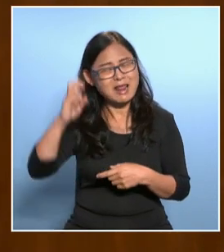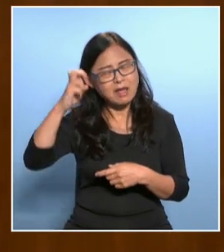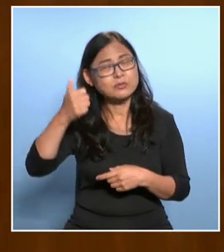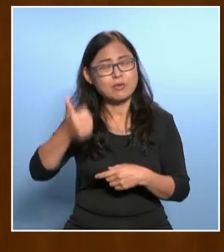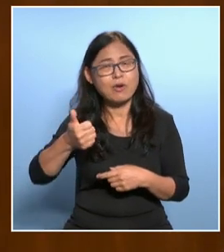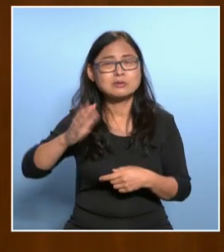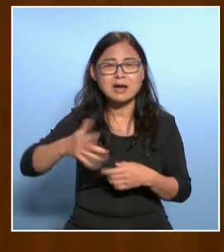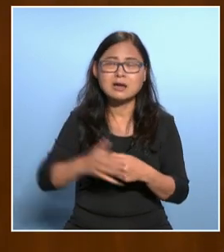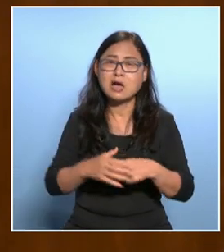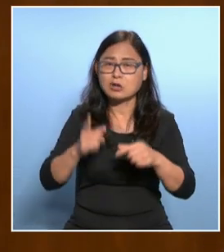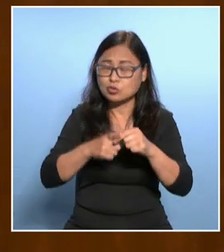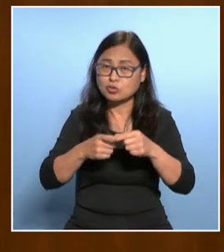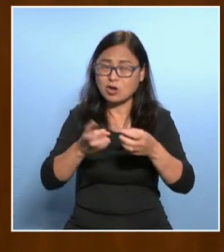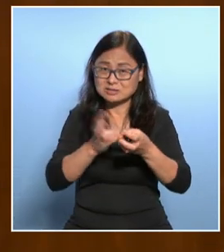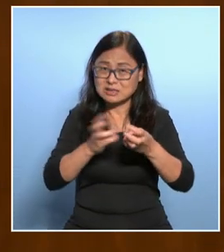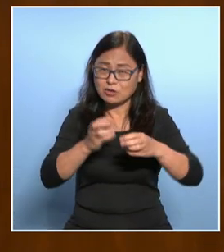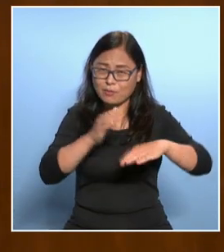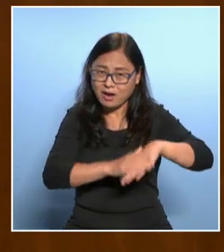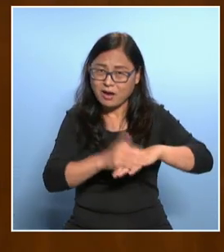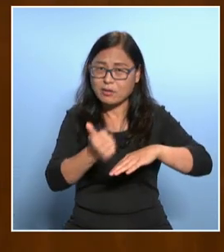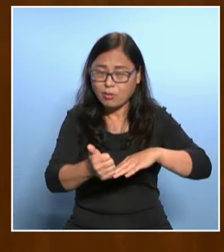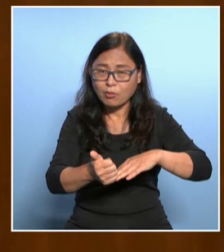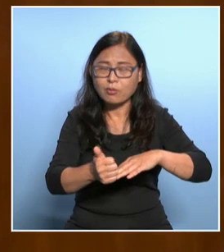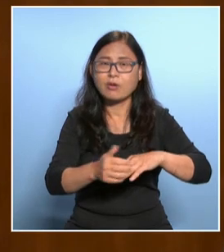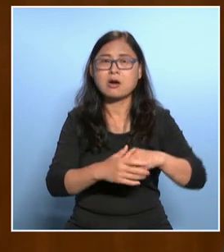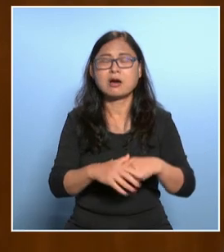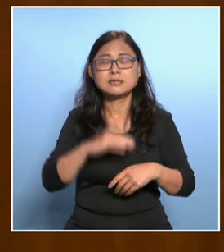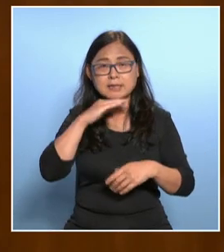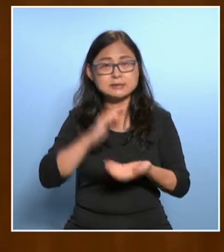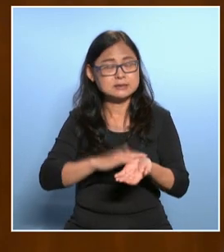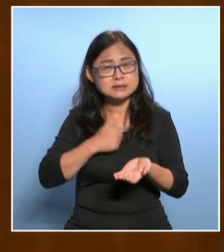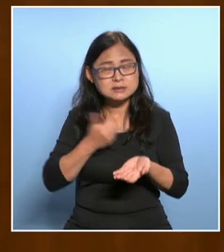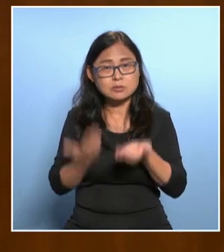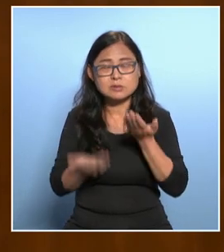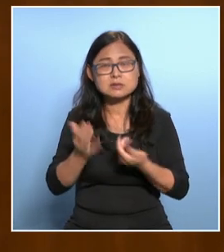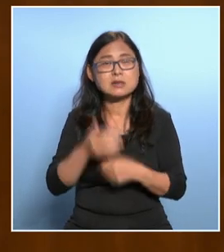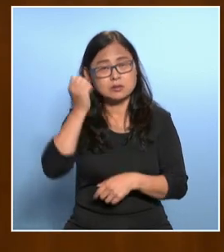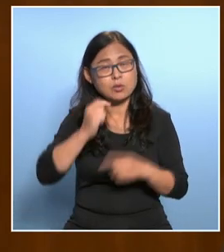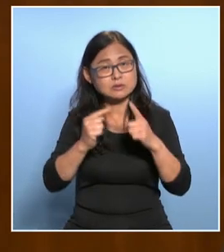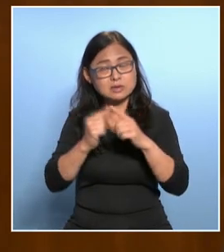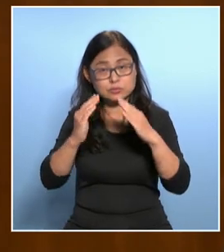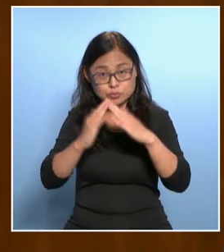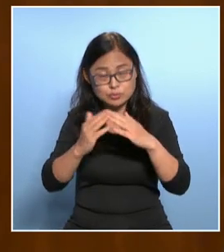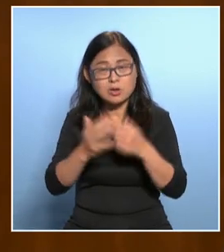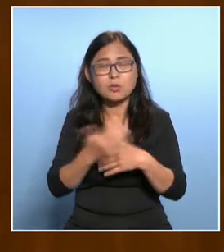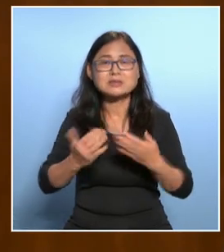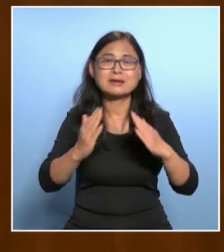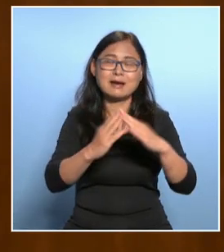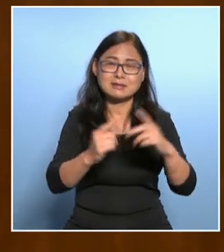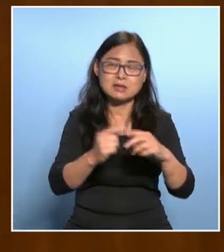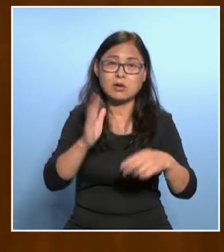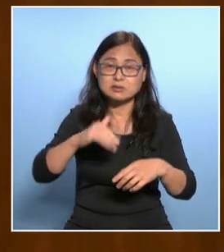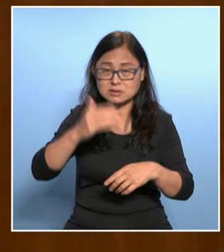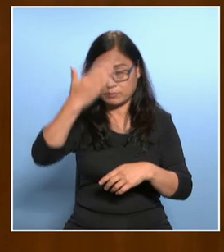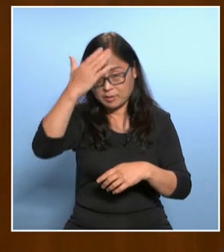I don't think that your ideas are bad, but if there is a centralized registry in place